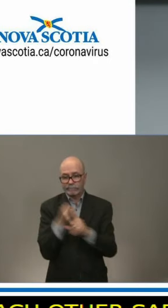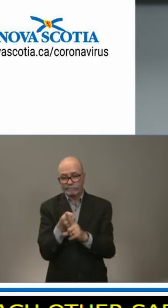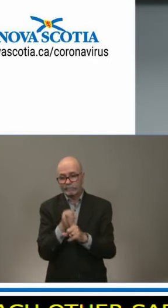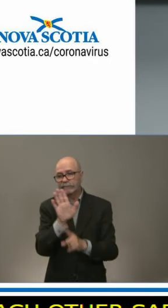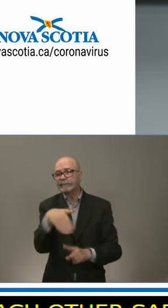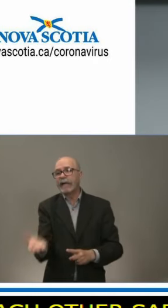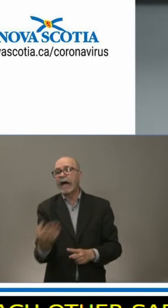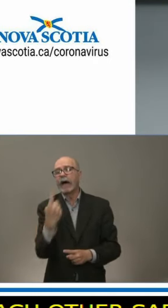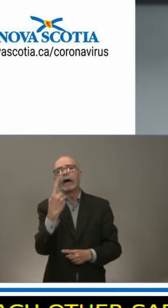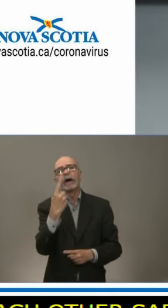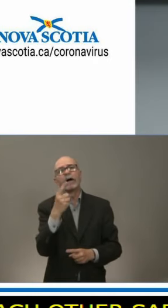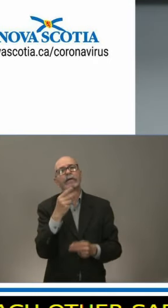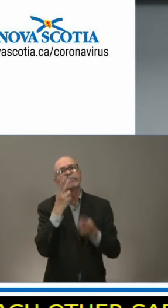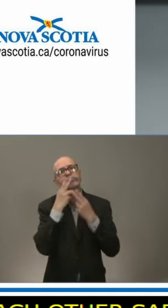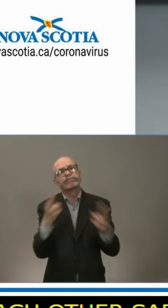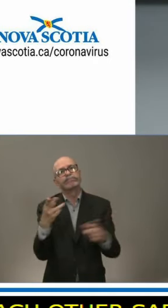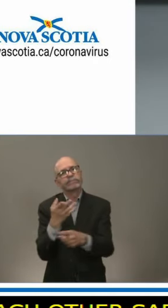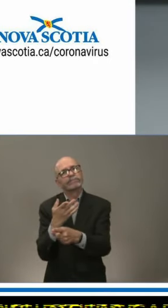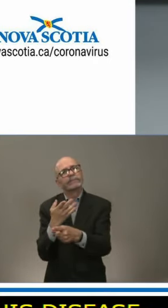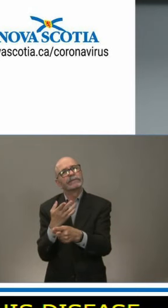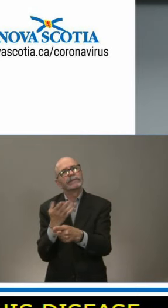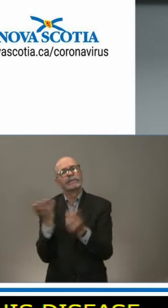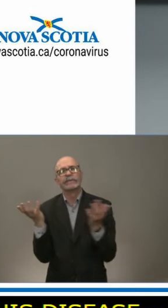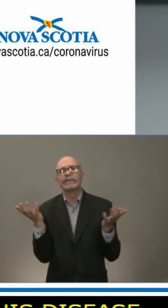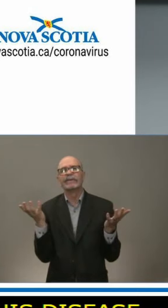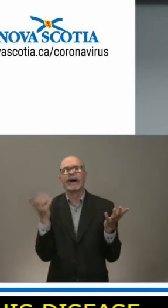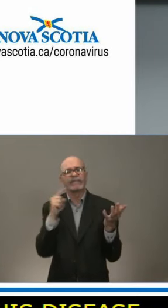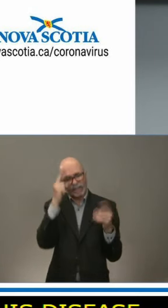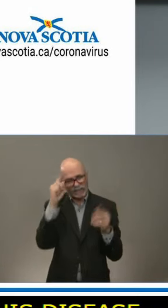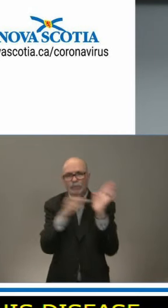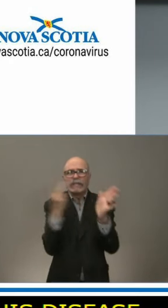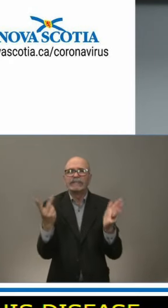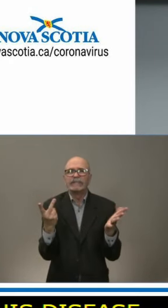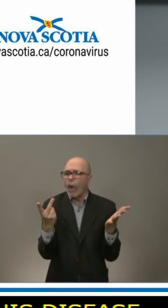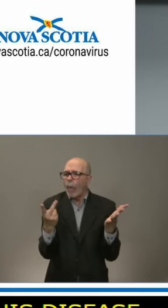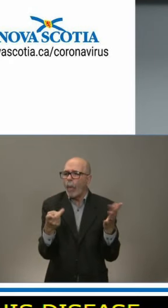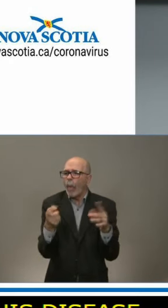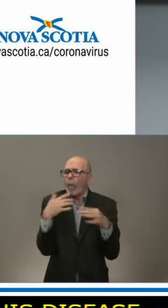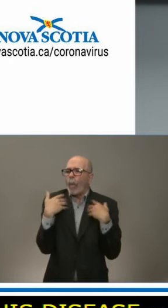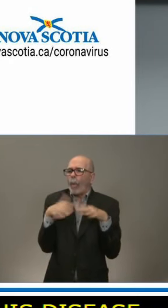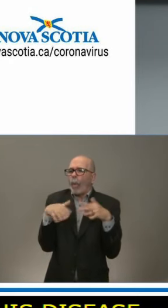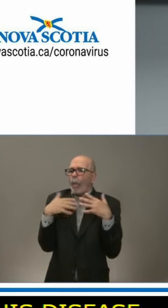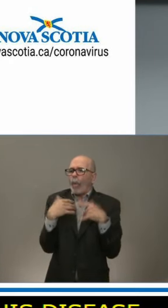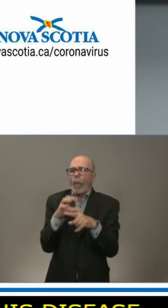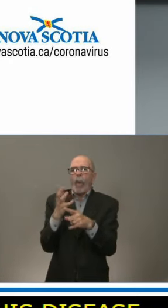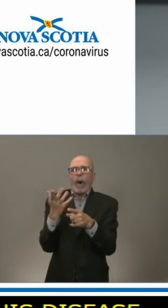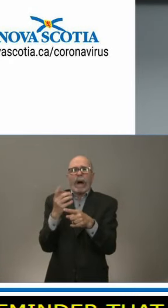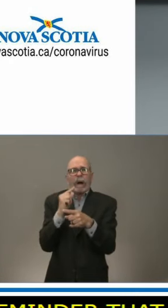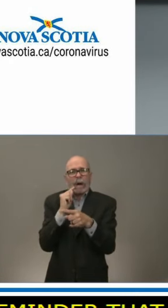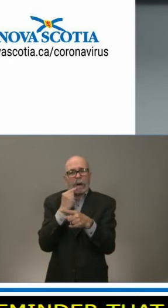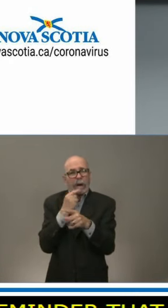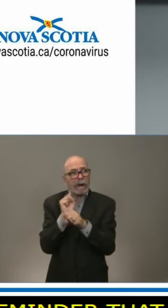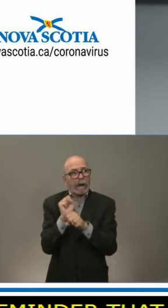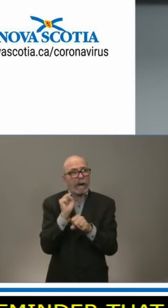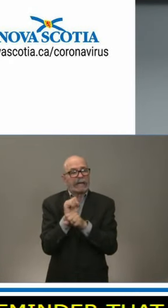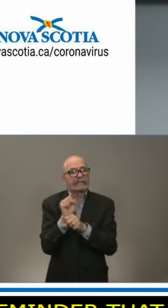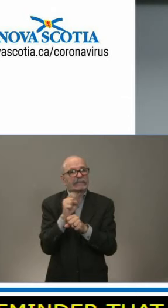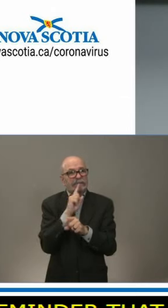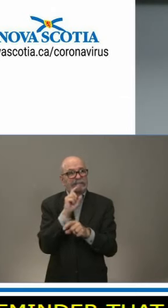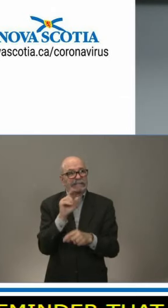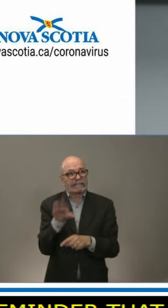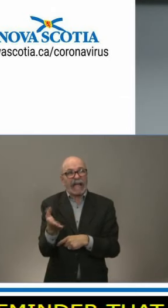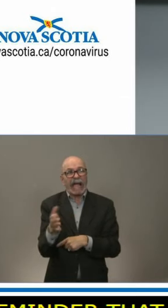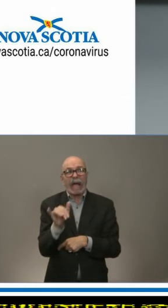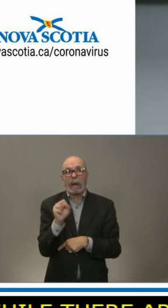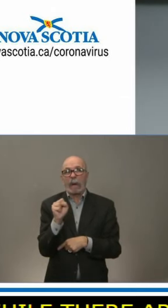disease. While there are people in our community, seniors, people with underlying health conditions that are most vulnerable for severe disease and